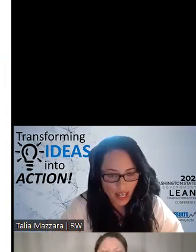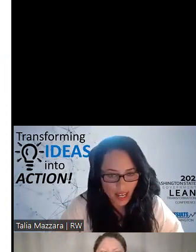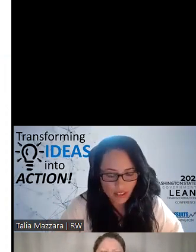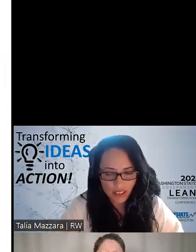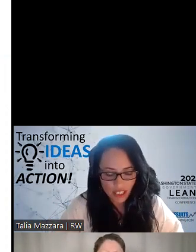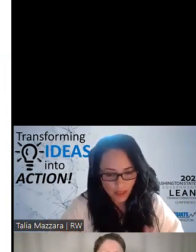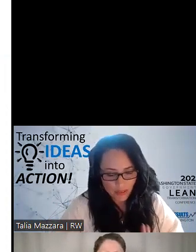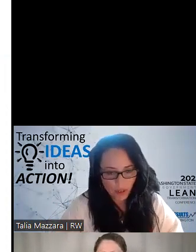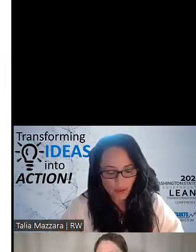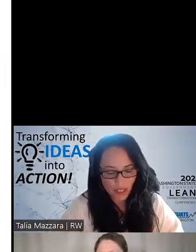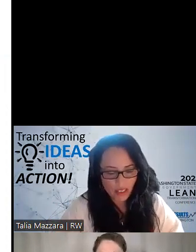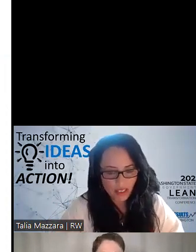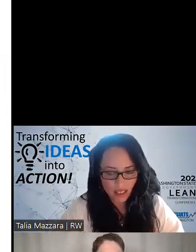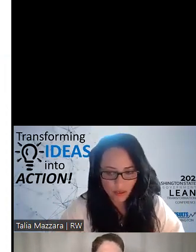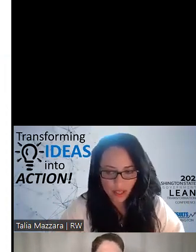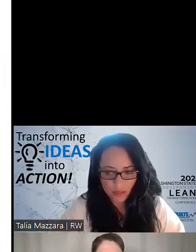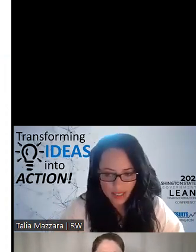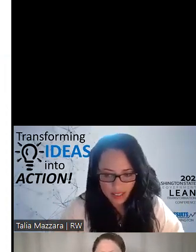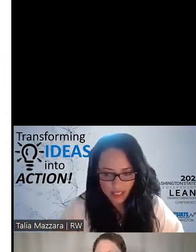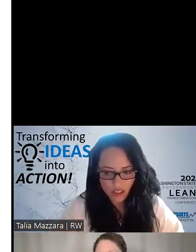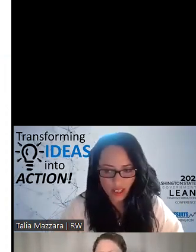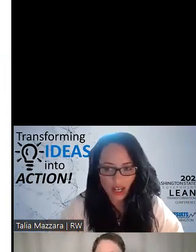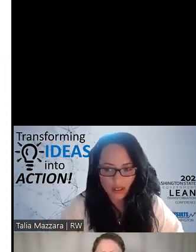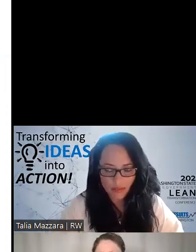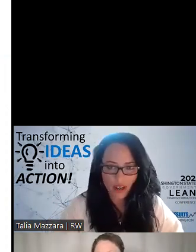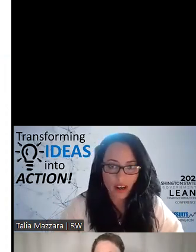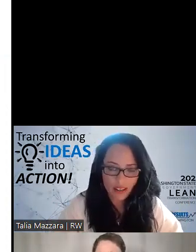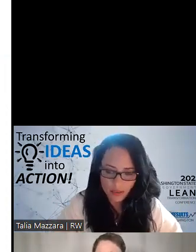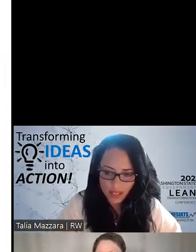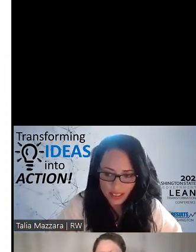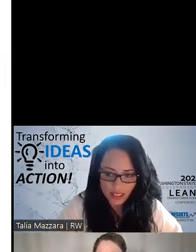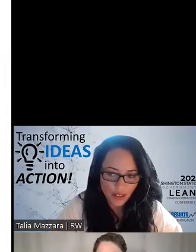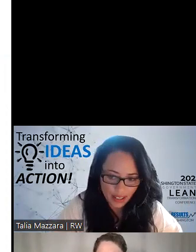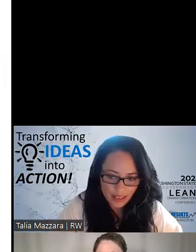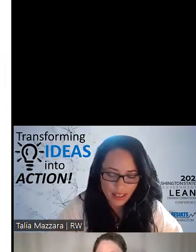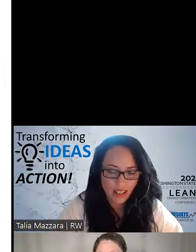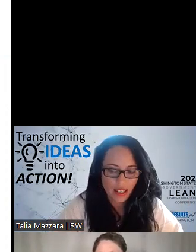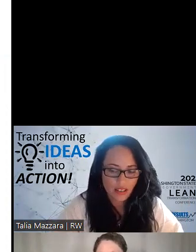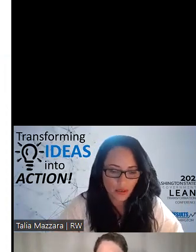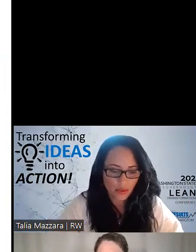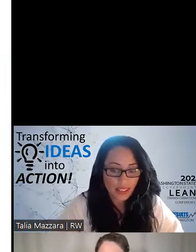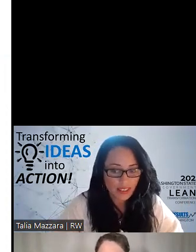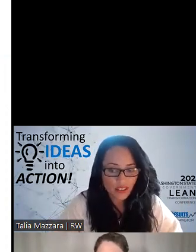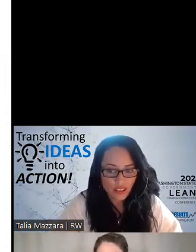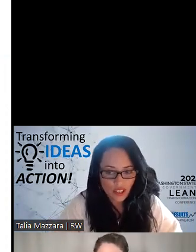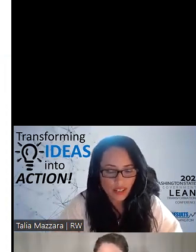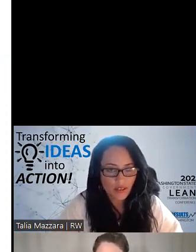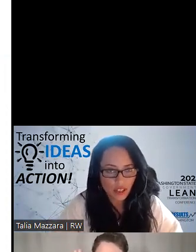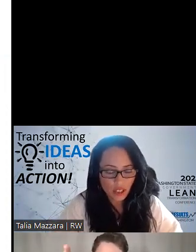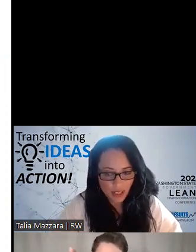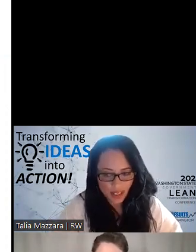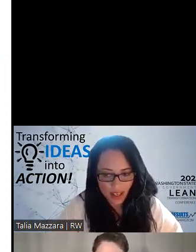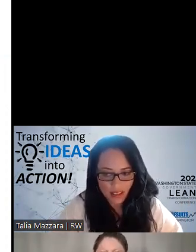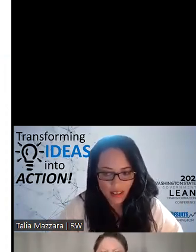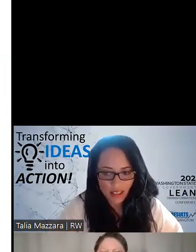or chat just to help keep focused throughout the presentation. However, there are other ways to interact. So in addition to chat, there's